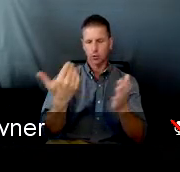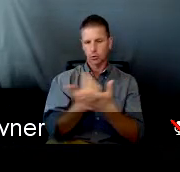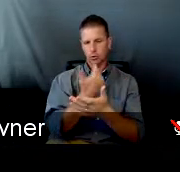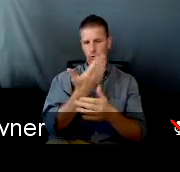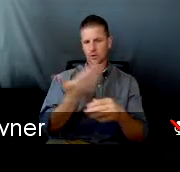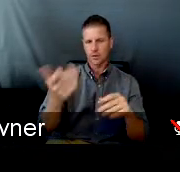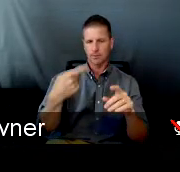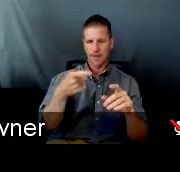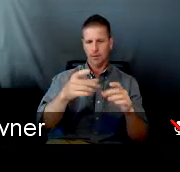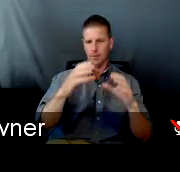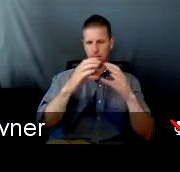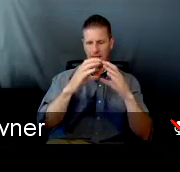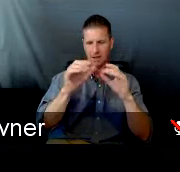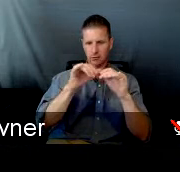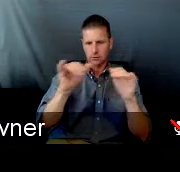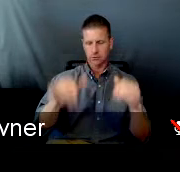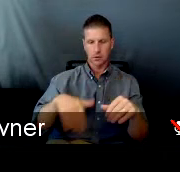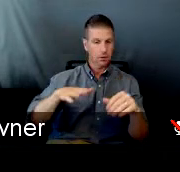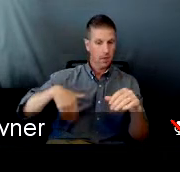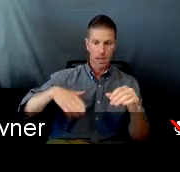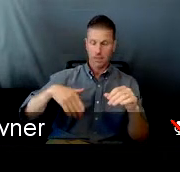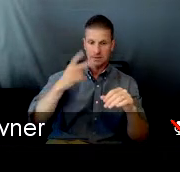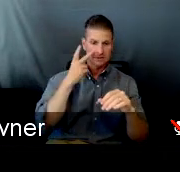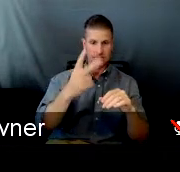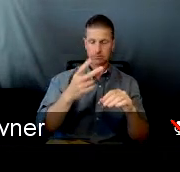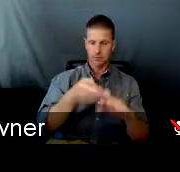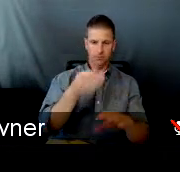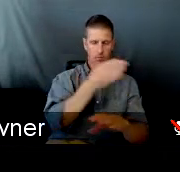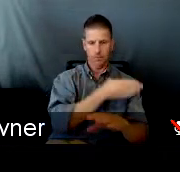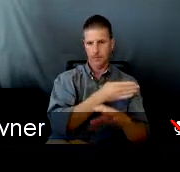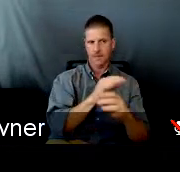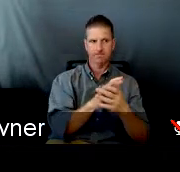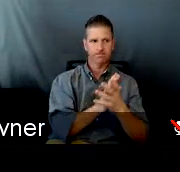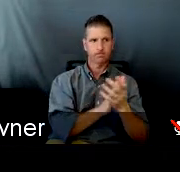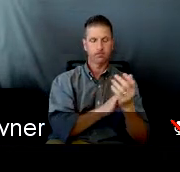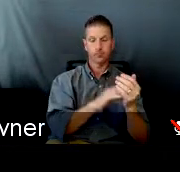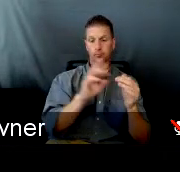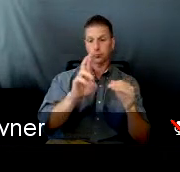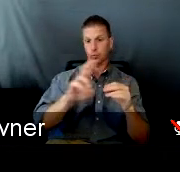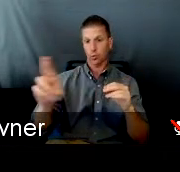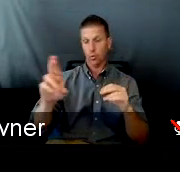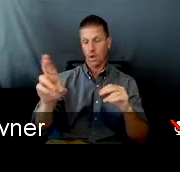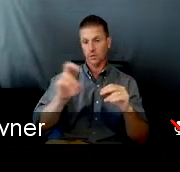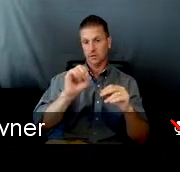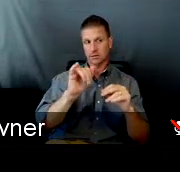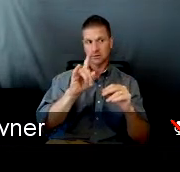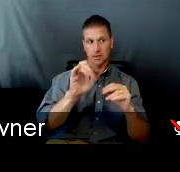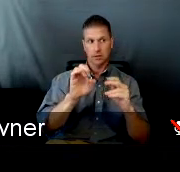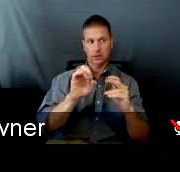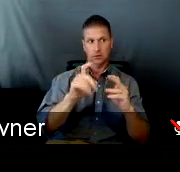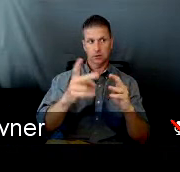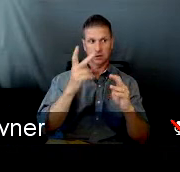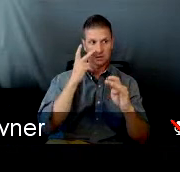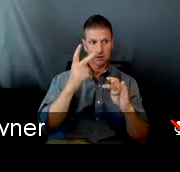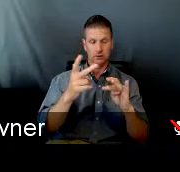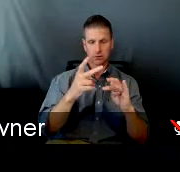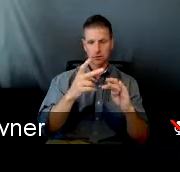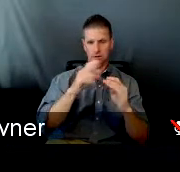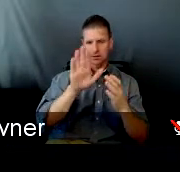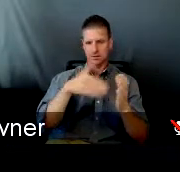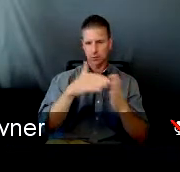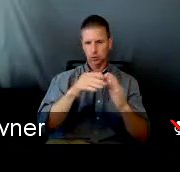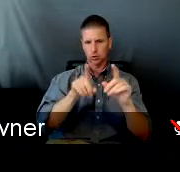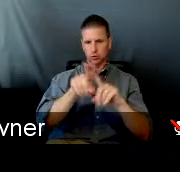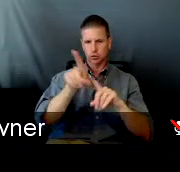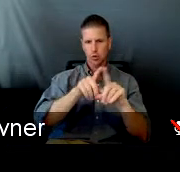this planetary system that have not yet been seen before. On the right-hand side, you see the central star at